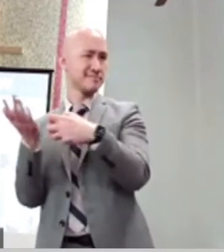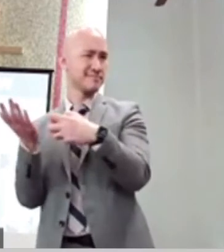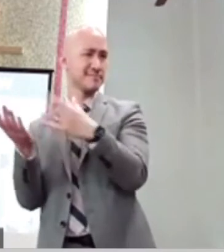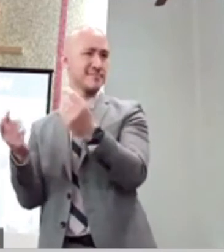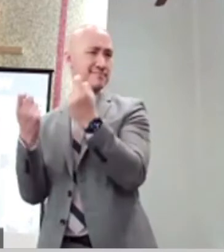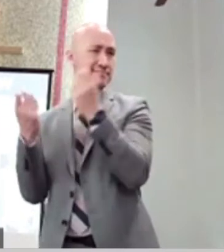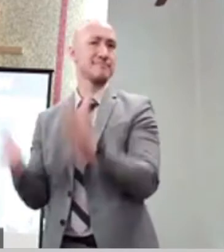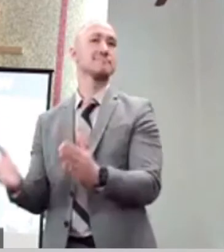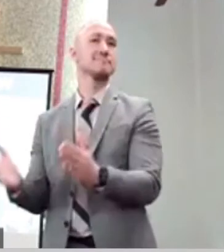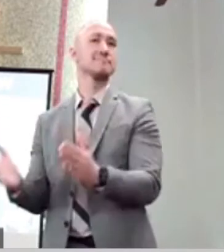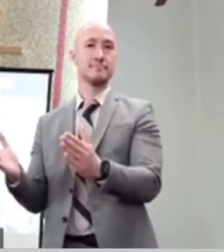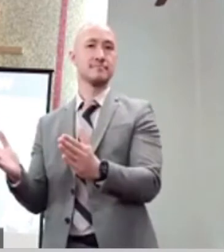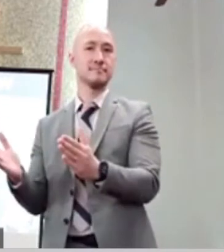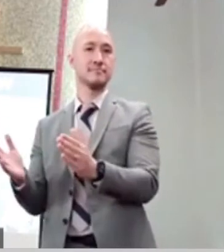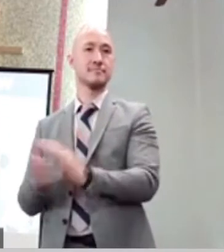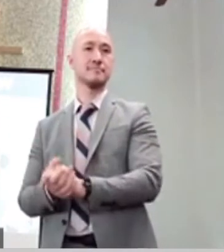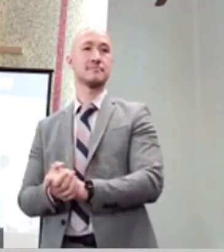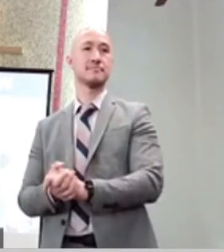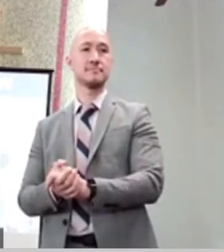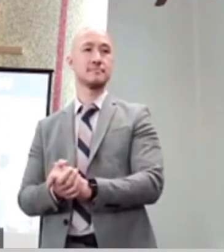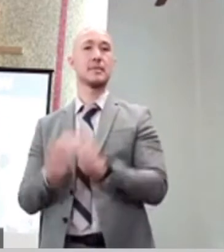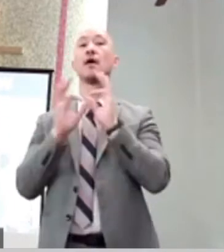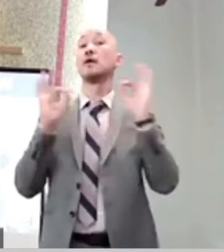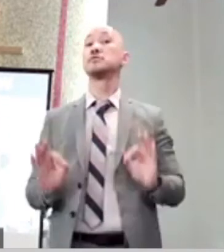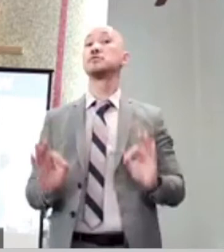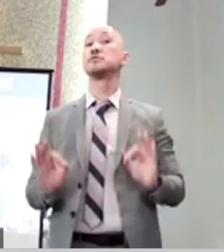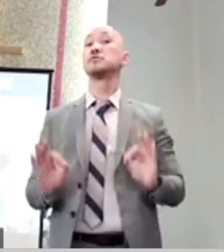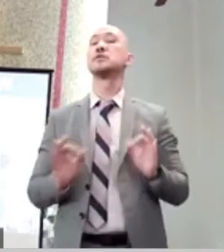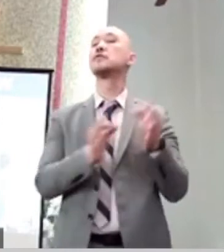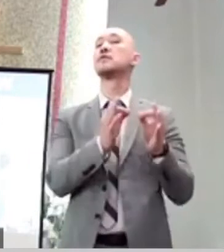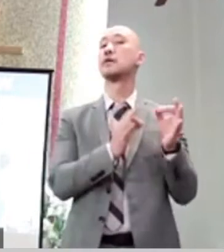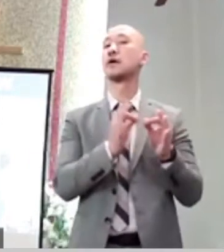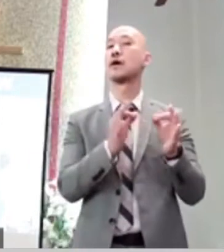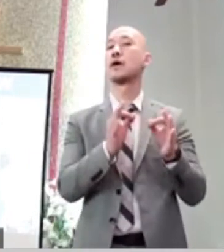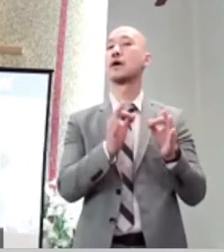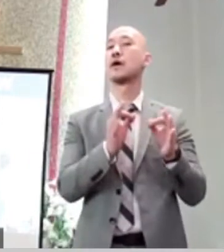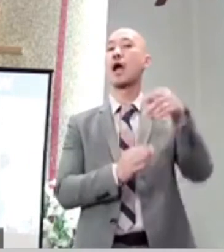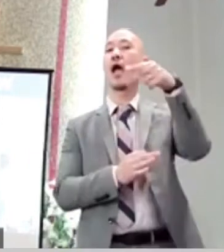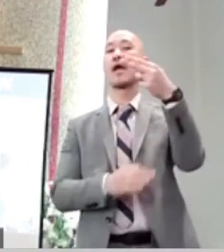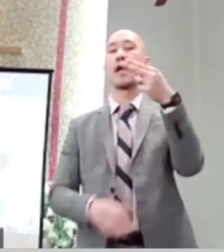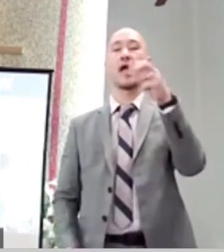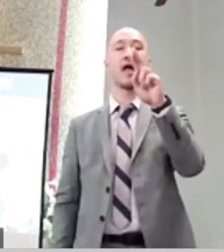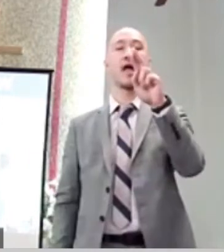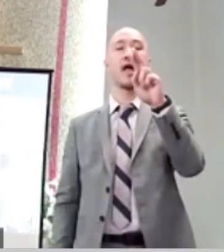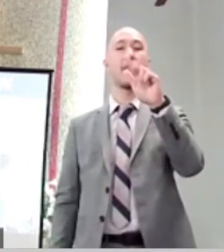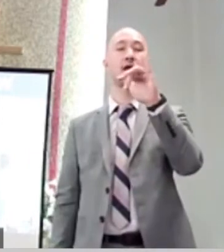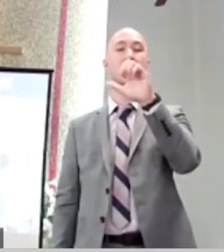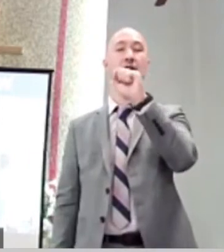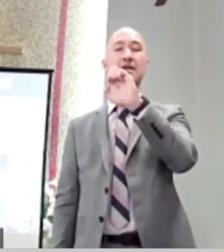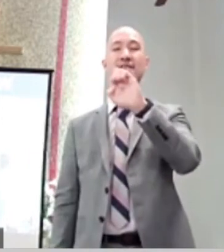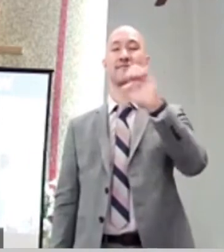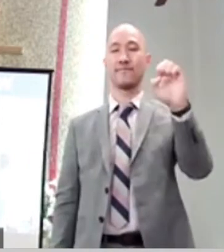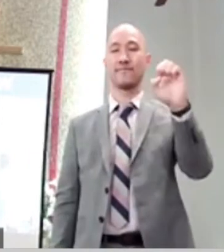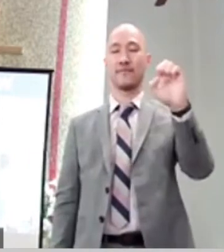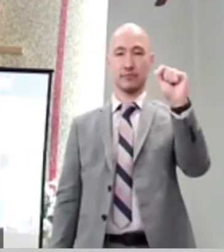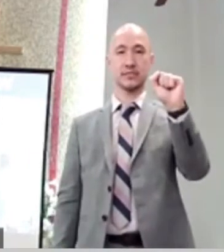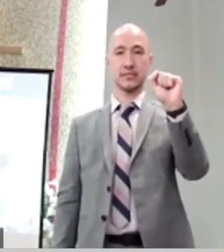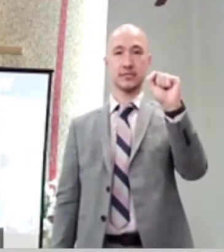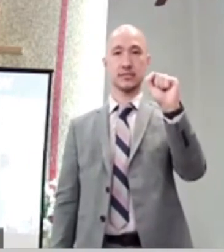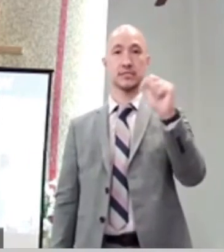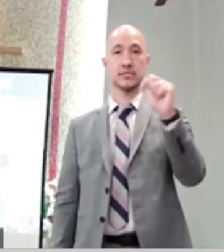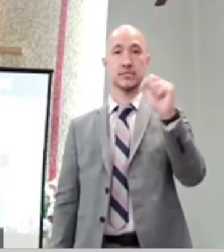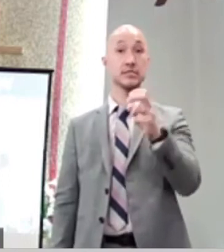of the strictest sects of the Jewish religion. They were known as the People's Party, politically speaking, and